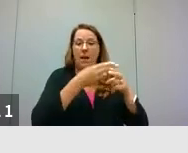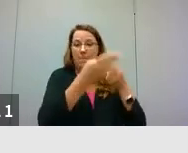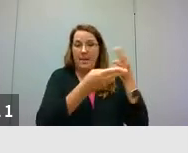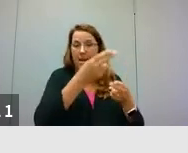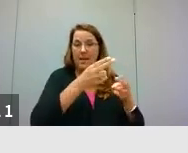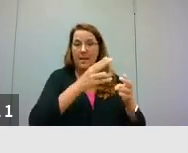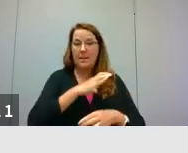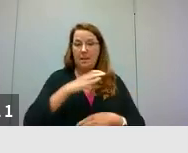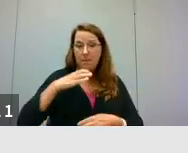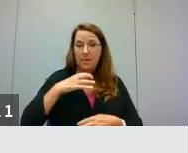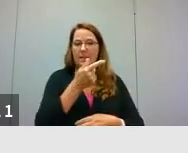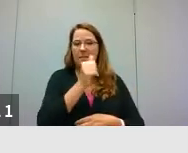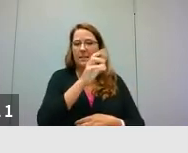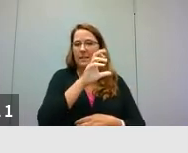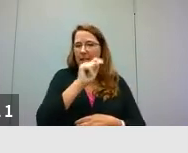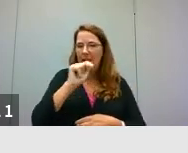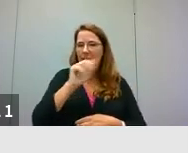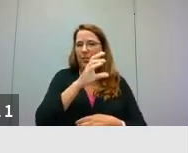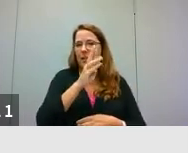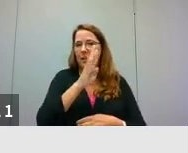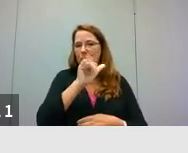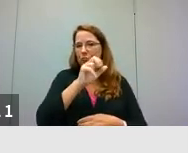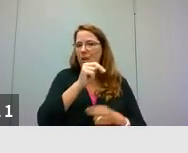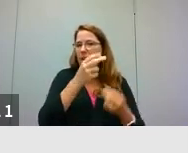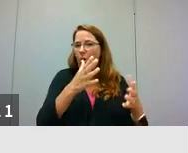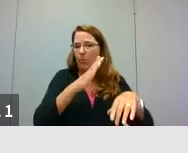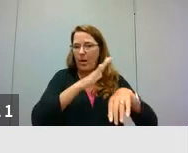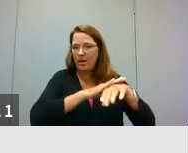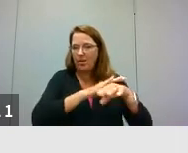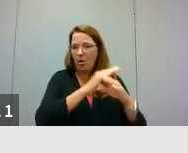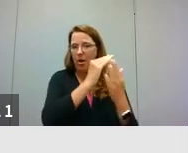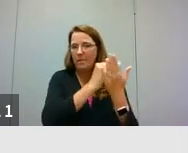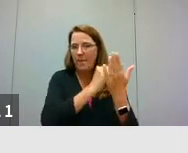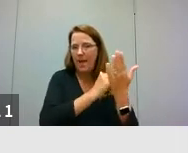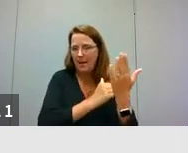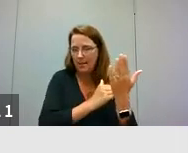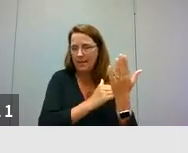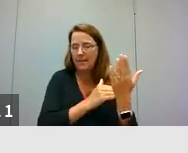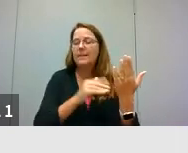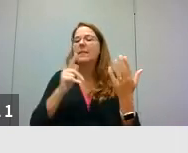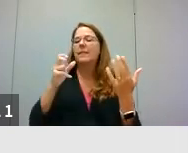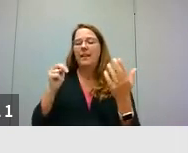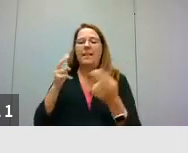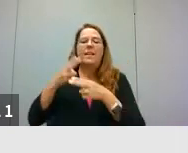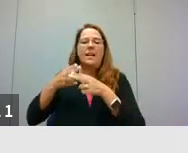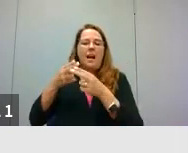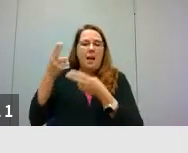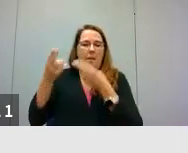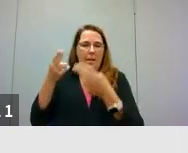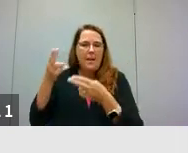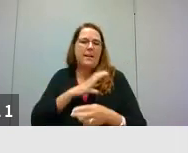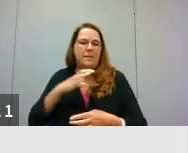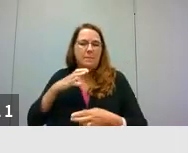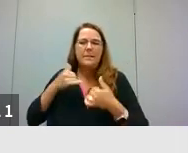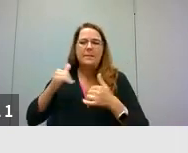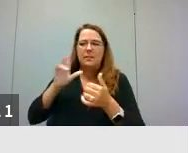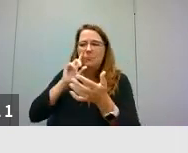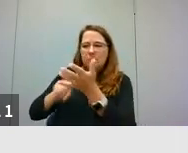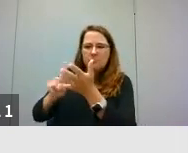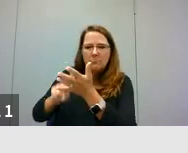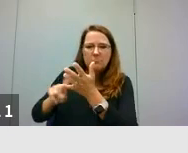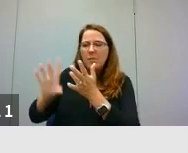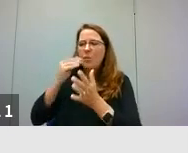and Brian already on the ballot. And that way the nominating committee still does their homework and talks